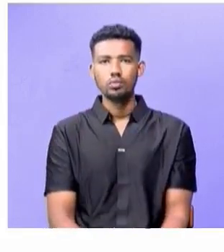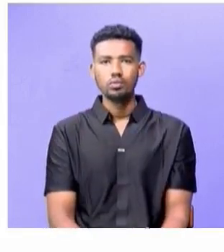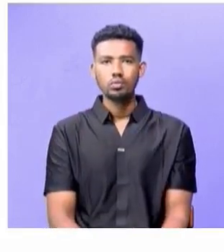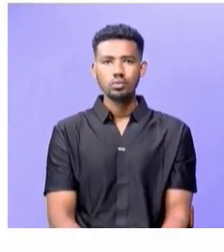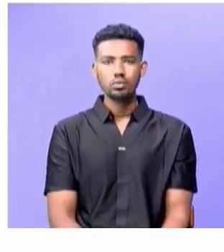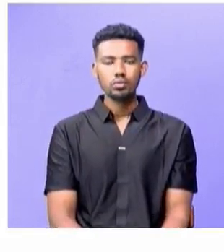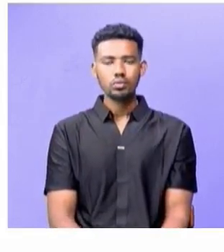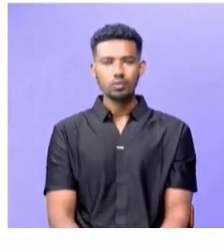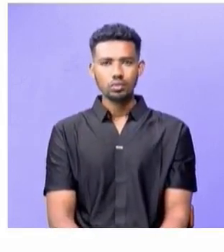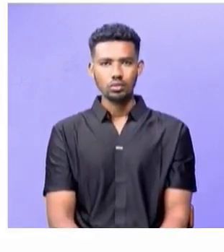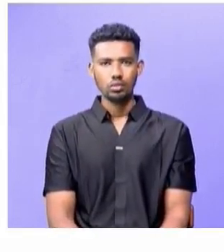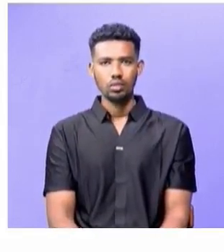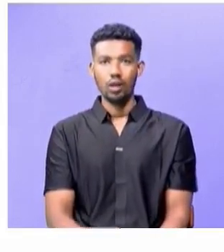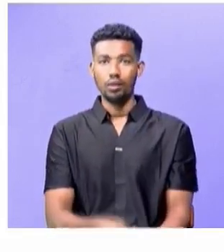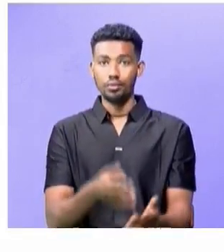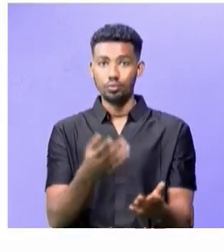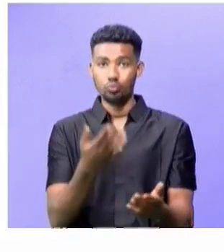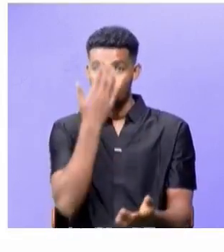do I.